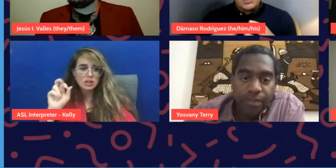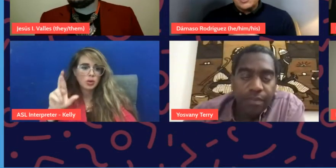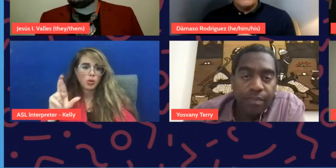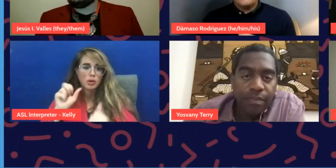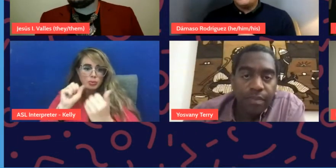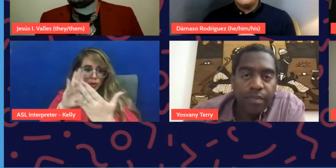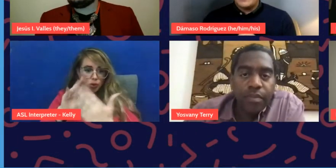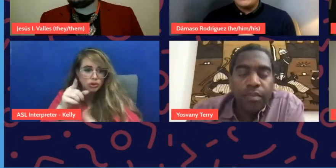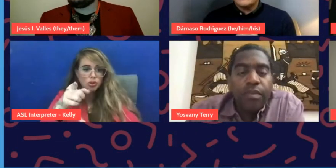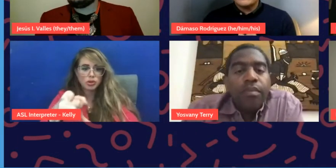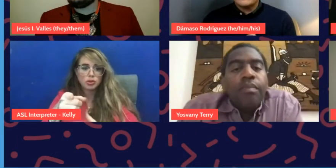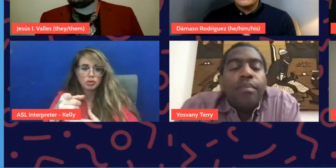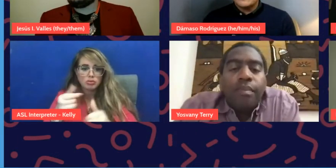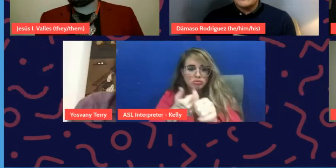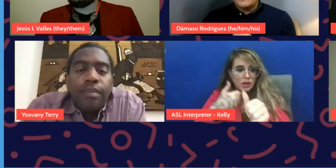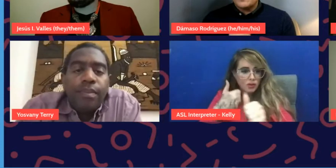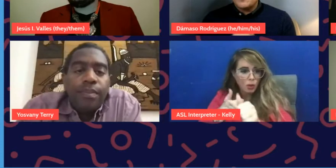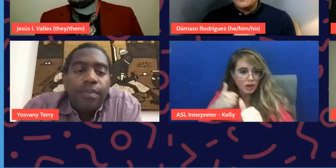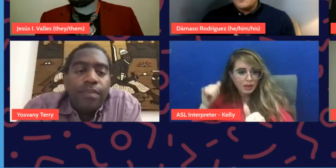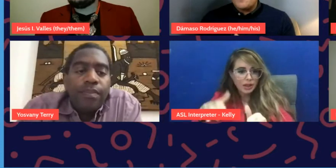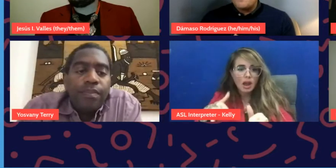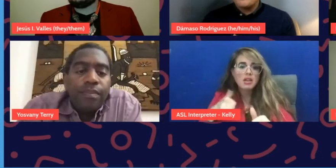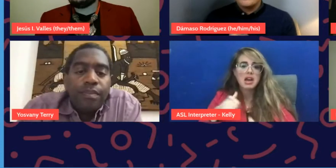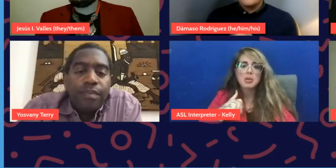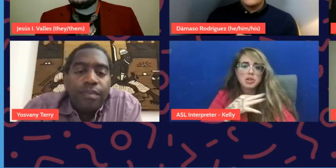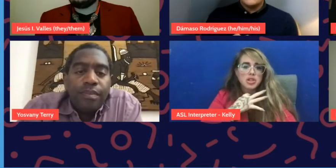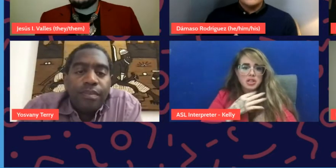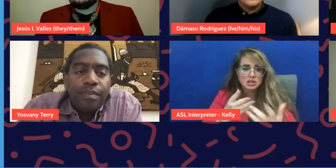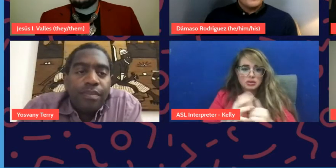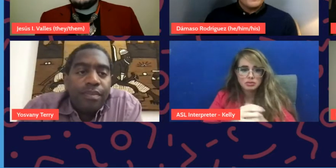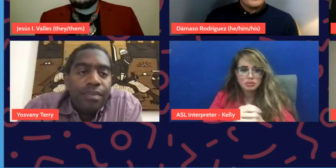you consciously subverting that? That's what I'm curious about.